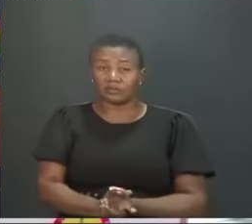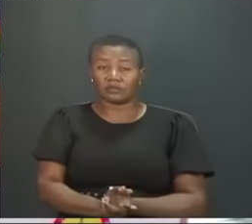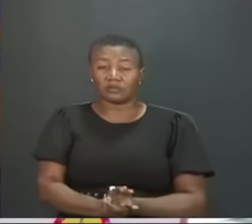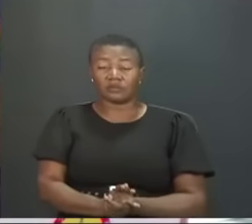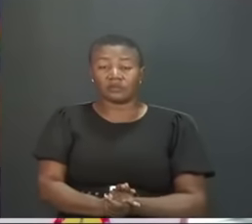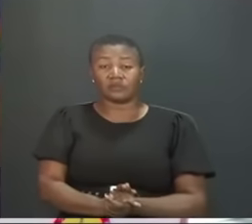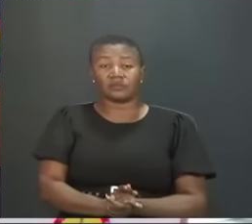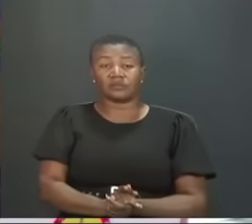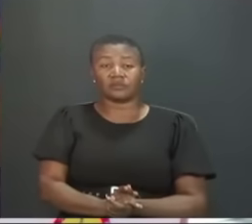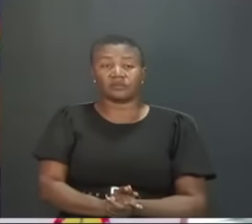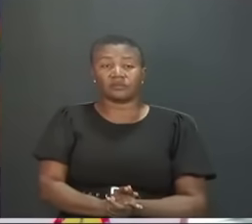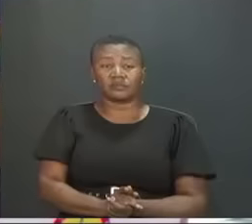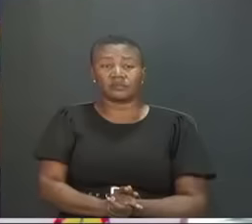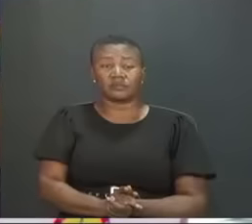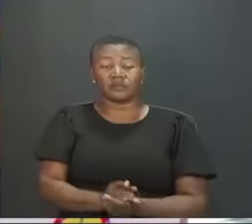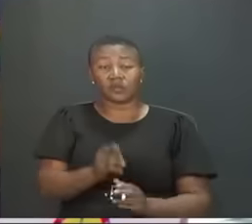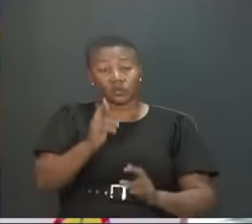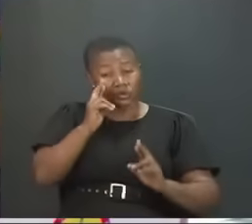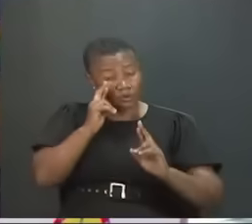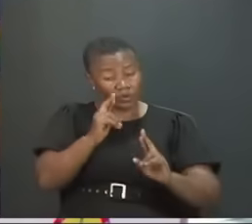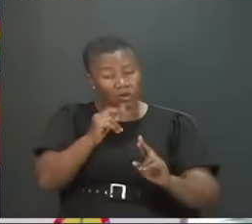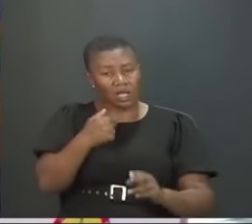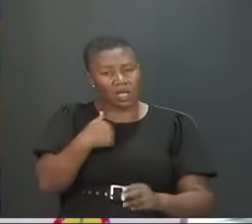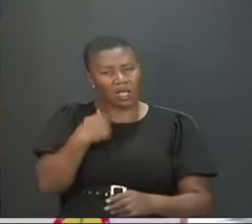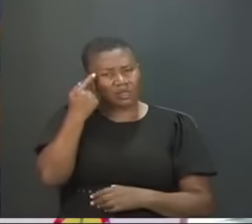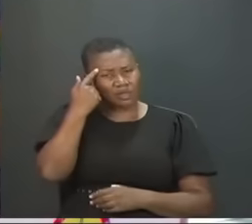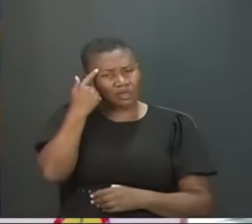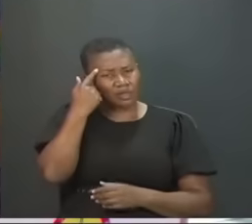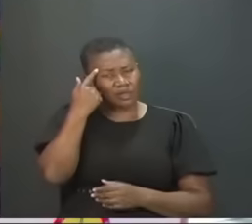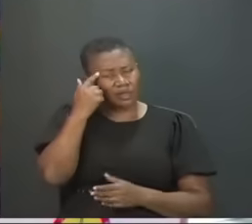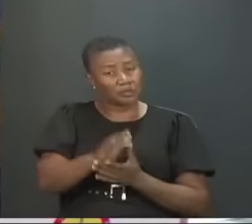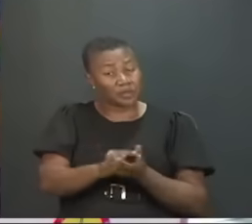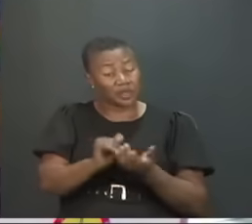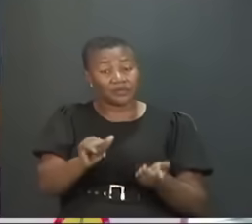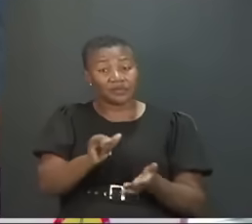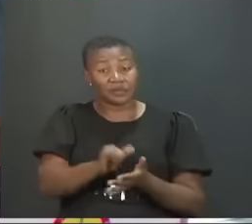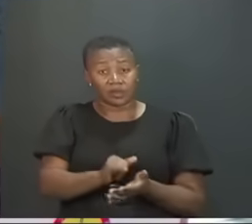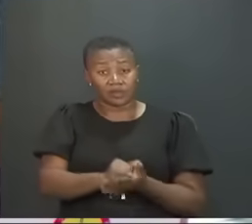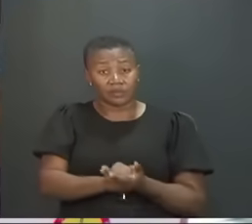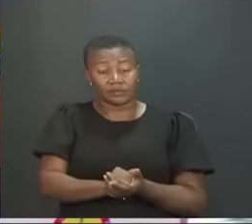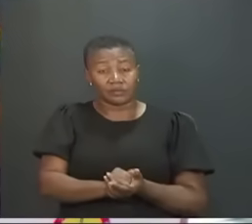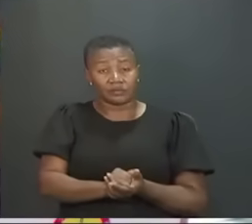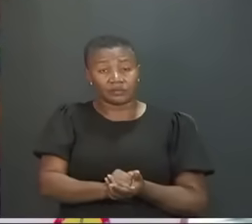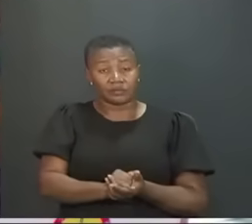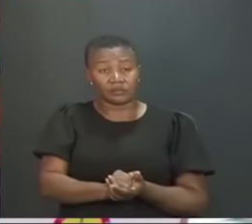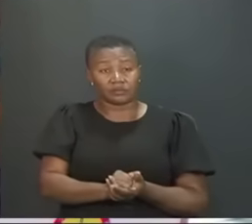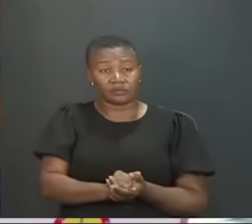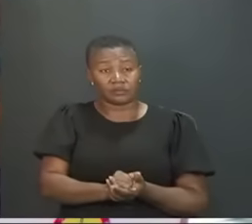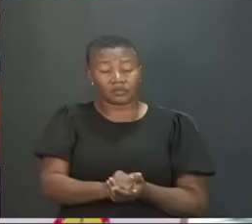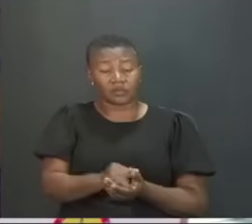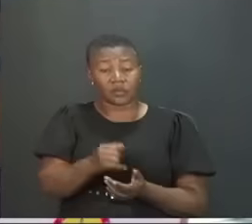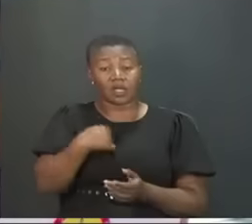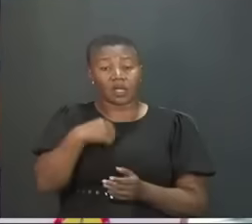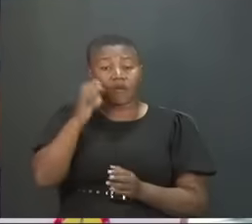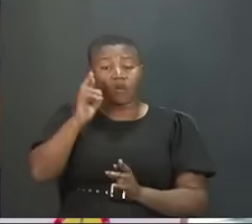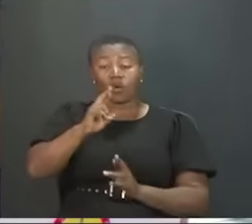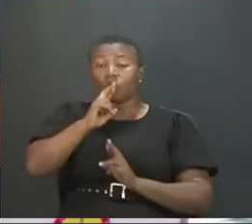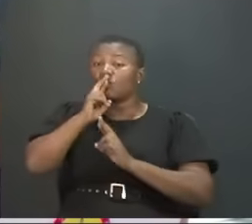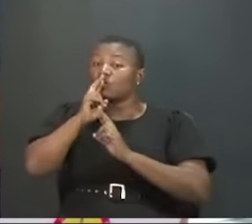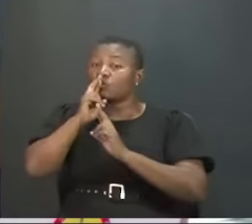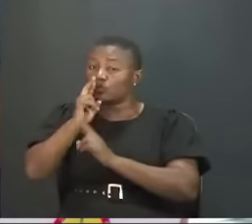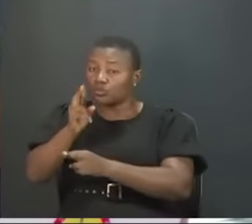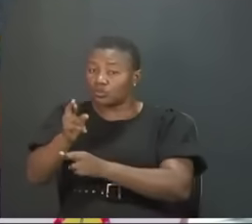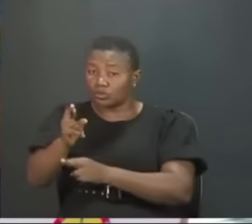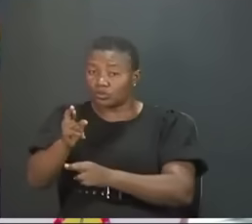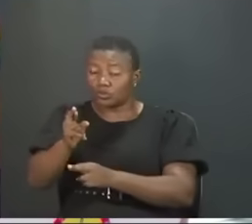respectfully, I believe that, yes, I would come in to respond to the issues